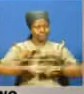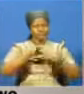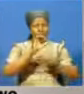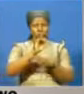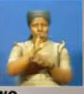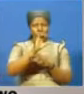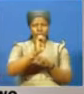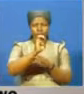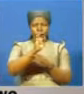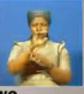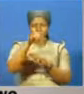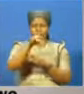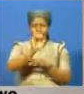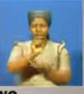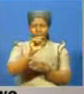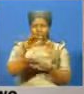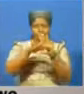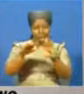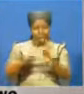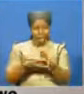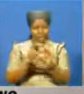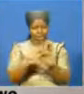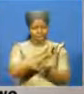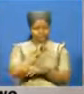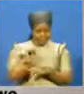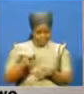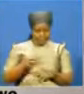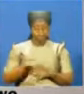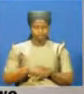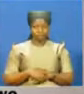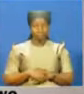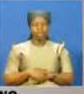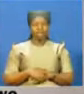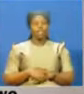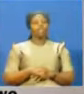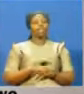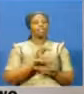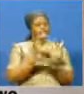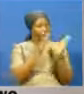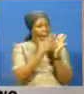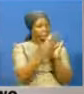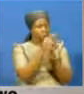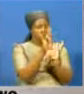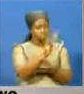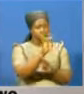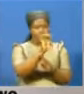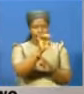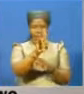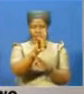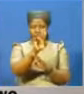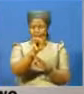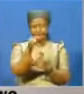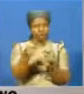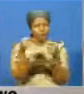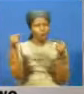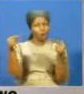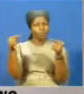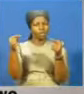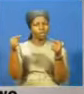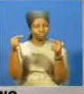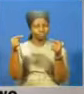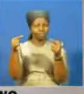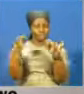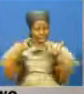member states that the unilateral approach adopted by the EU is against the spirit of